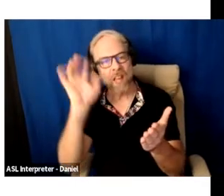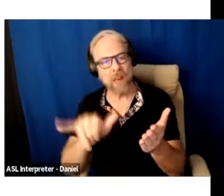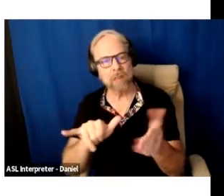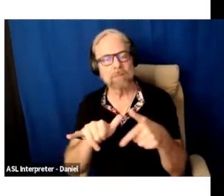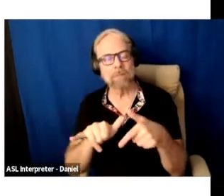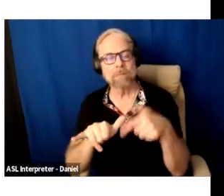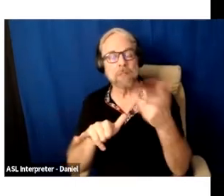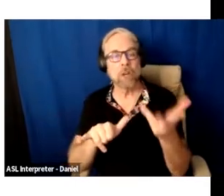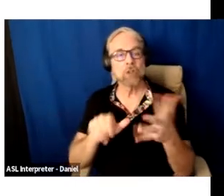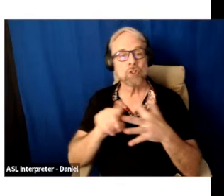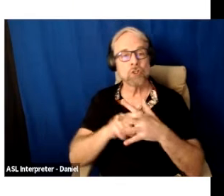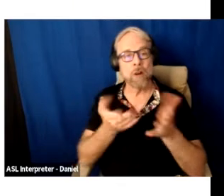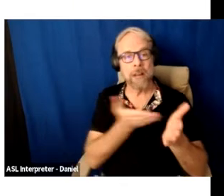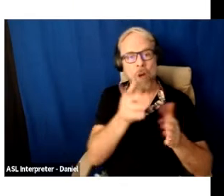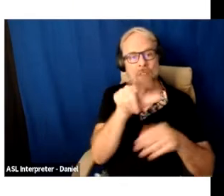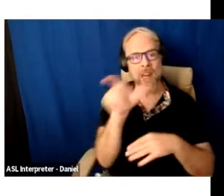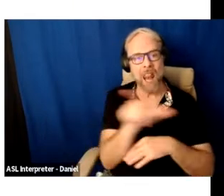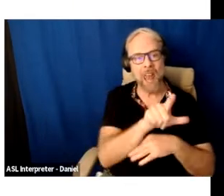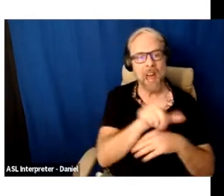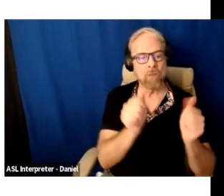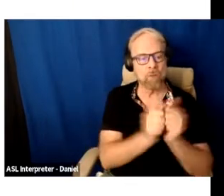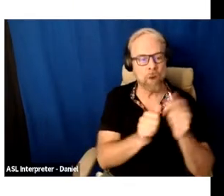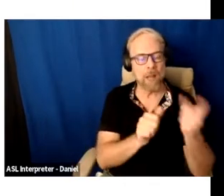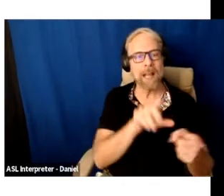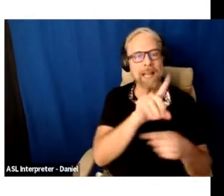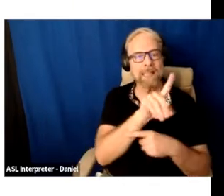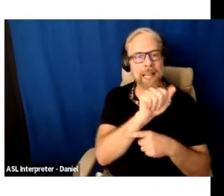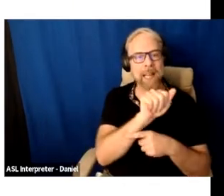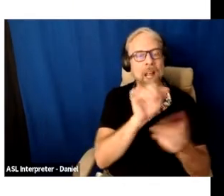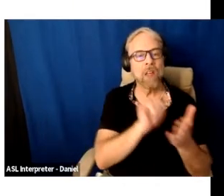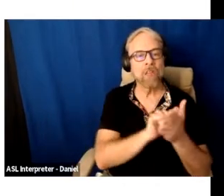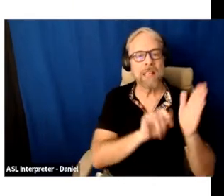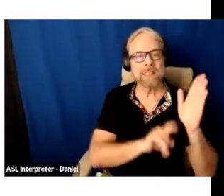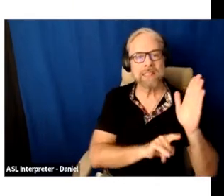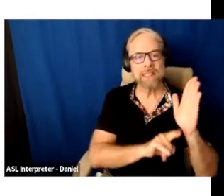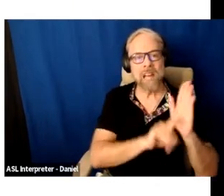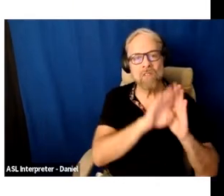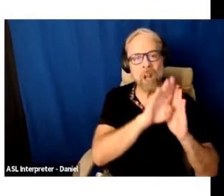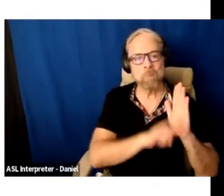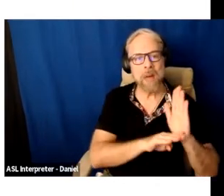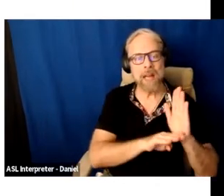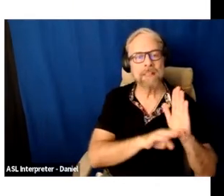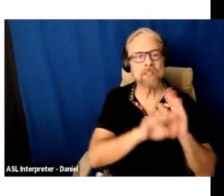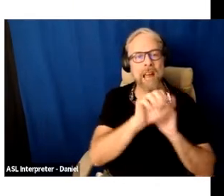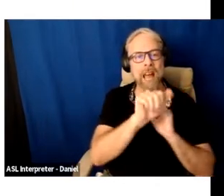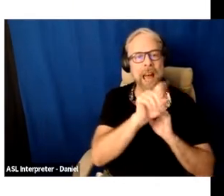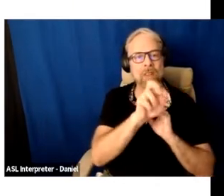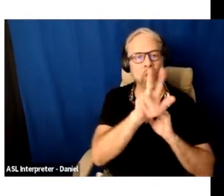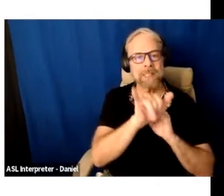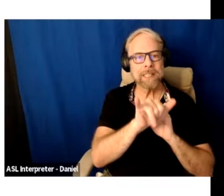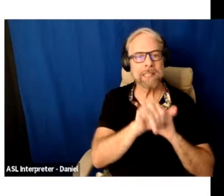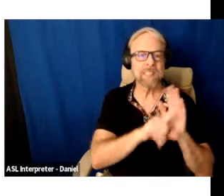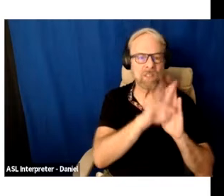So we start over here on the left with DA being developmental adversity. Didn't quite fit in that little teeny tiny